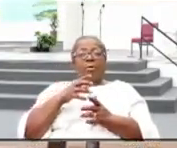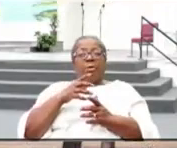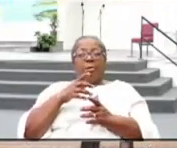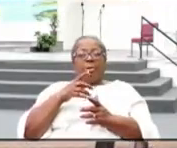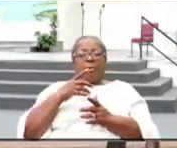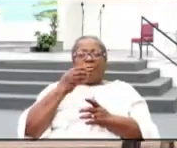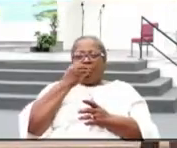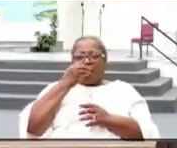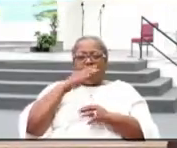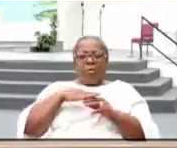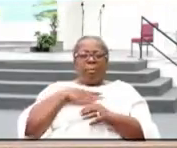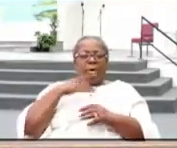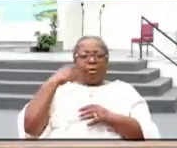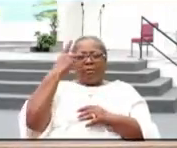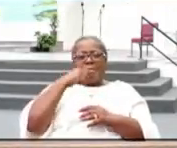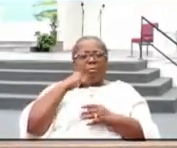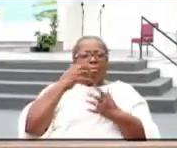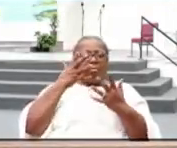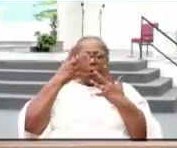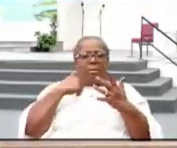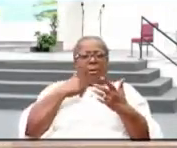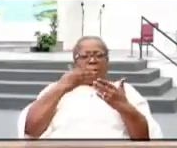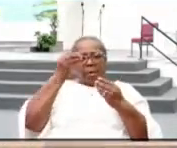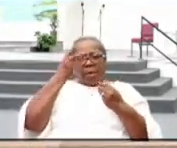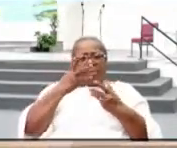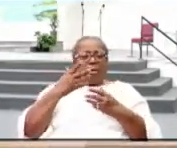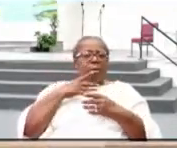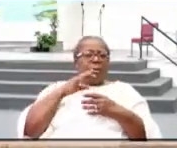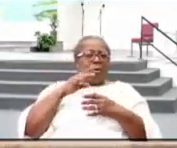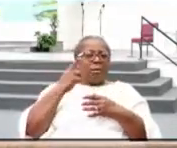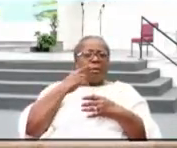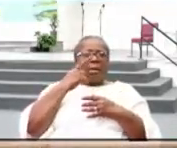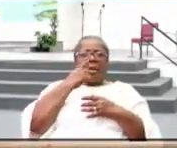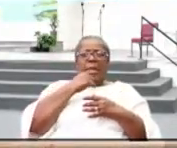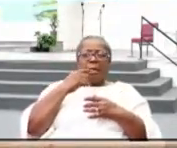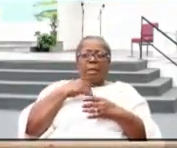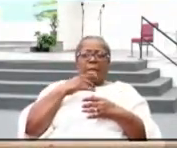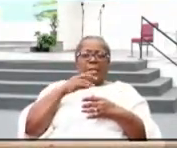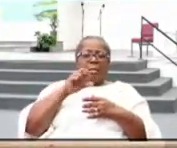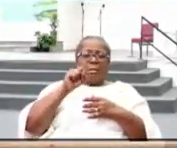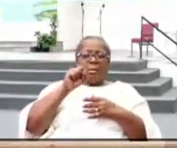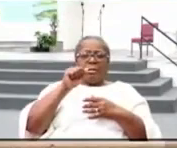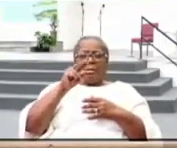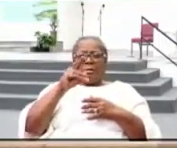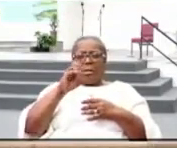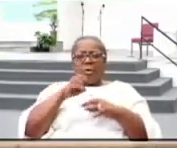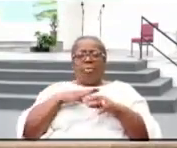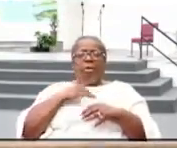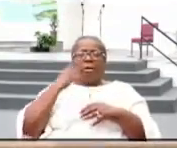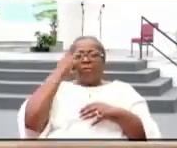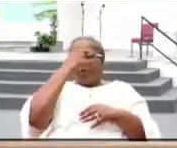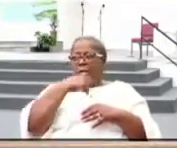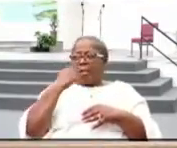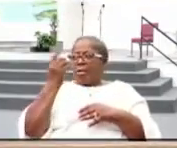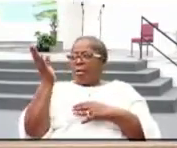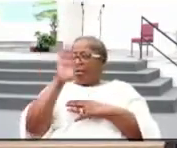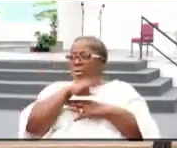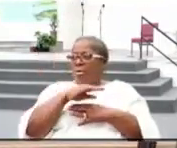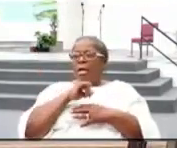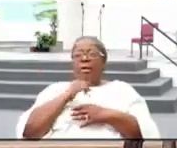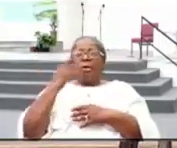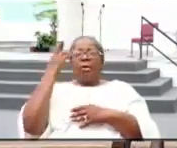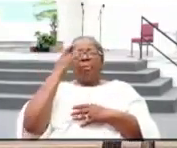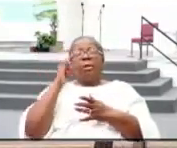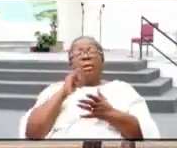don't worry about embarrassing me. Please let me know. I don't want to walk around with that sauce on my face all day. If we love somebody, we got to do it. And I